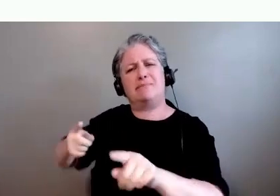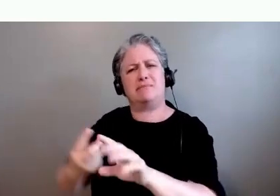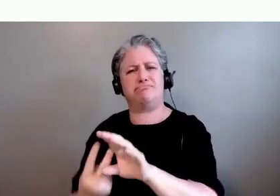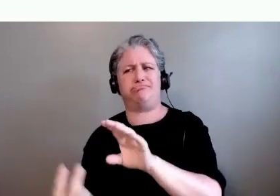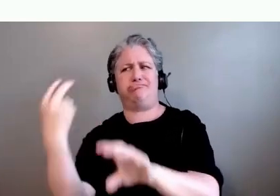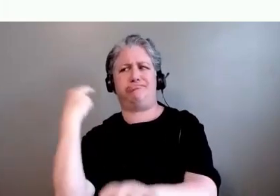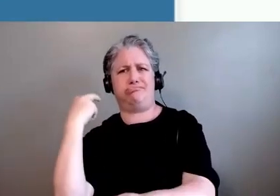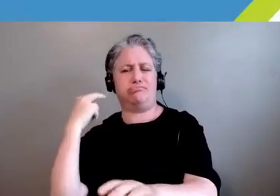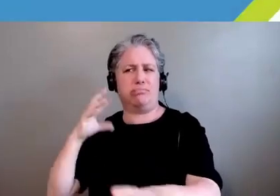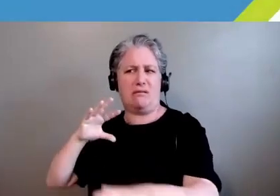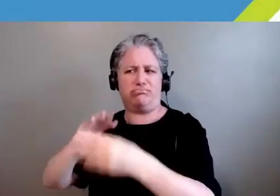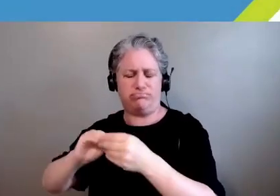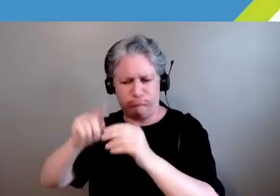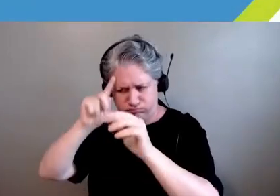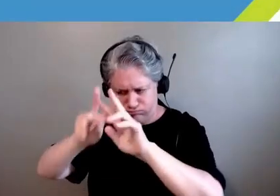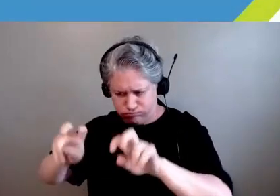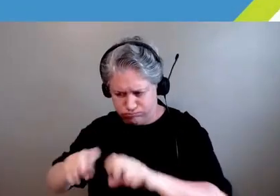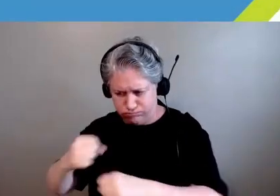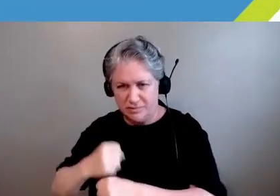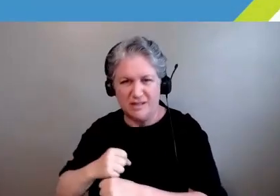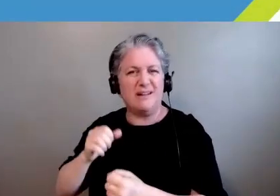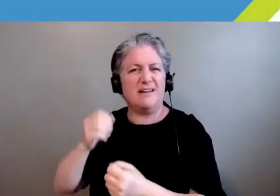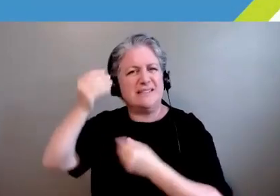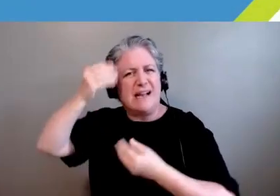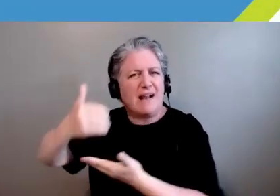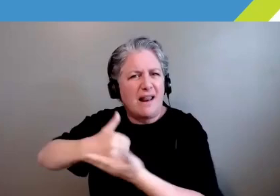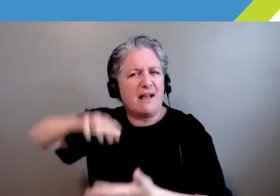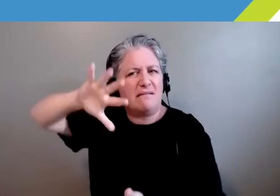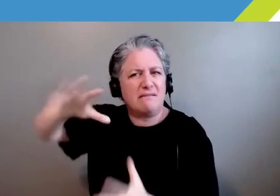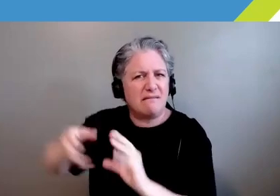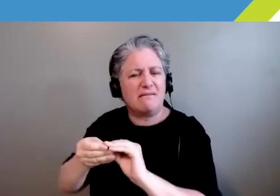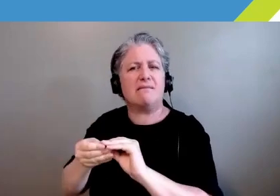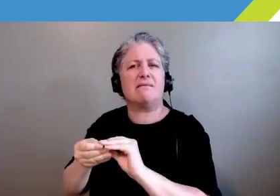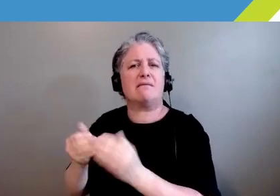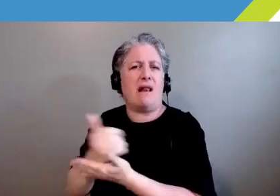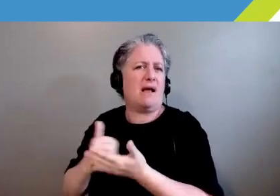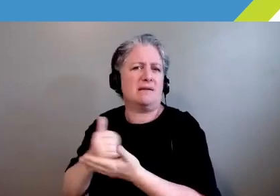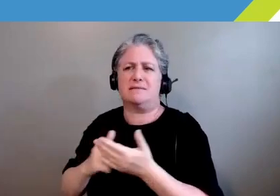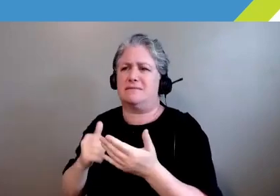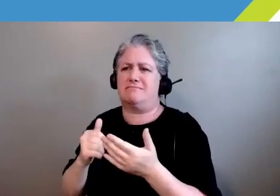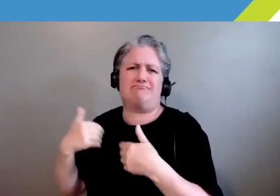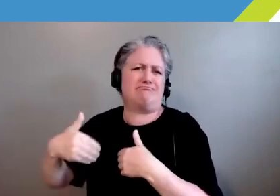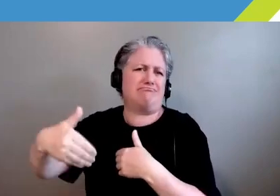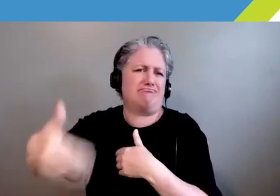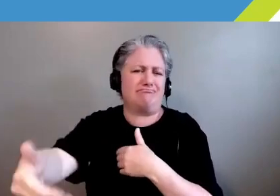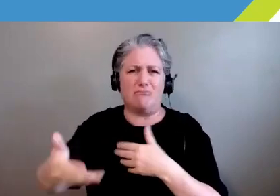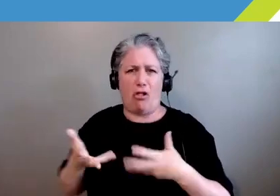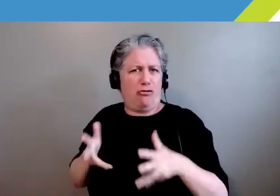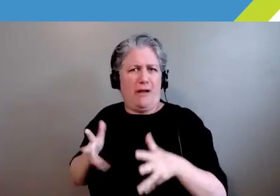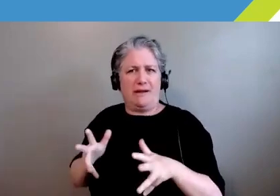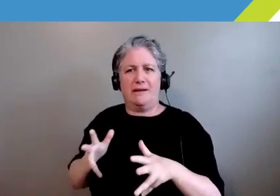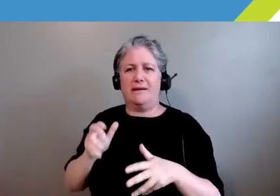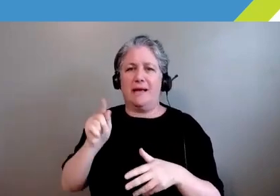happened. We're completely dependent on data that's already been collected, oftentimes in medical records or sometimes in administrative data. So